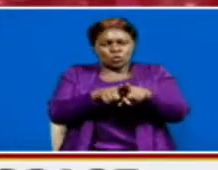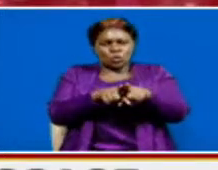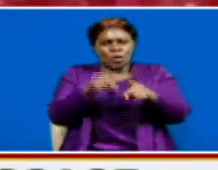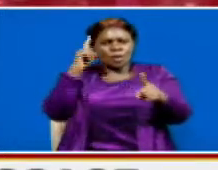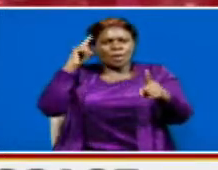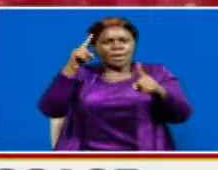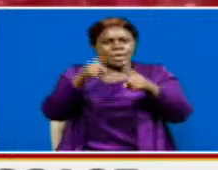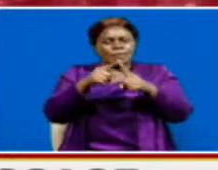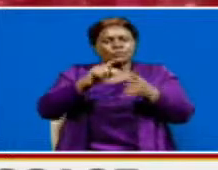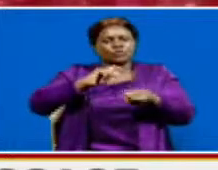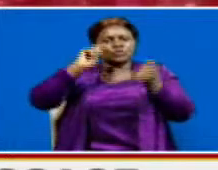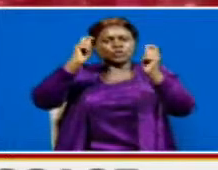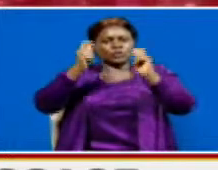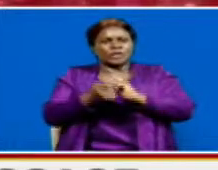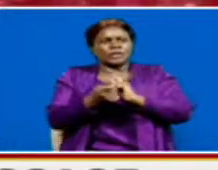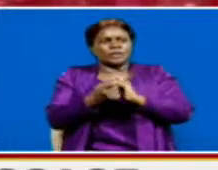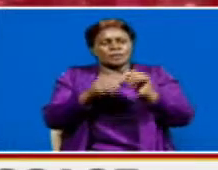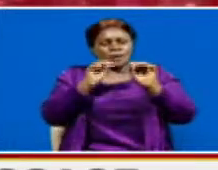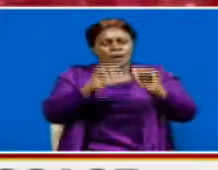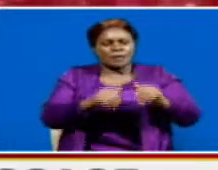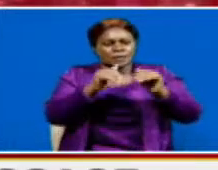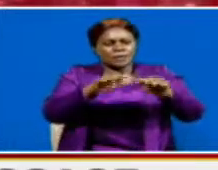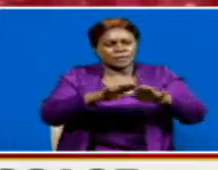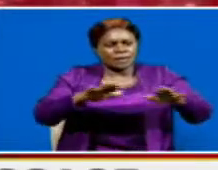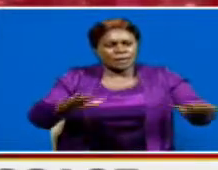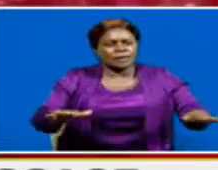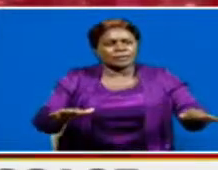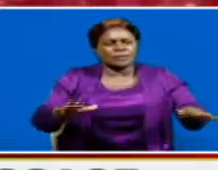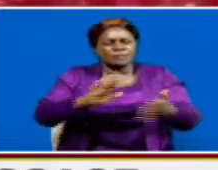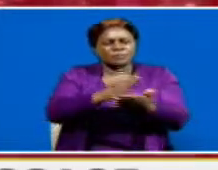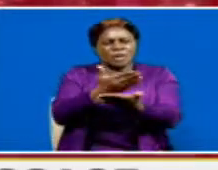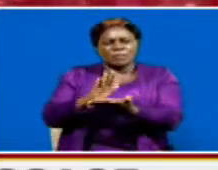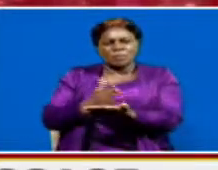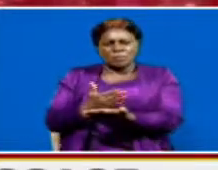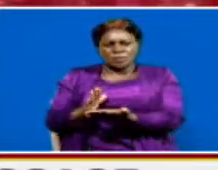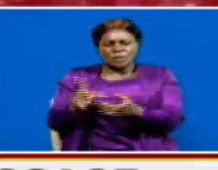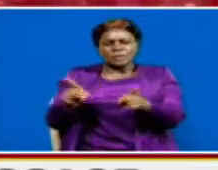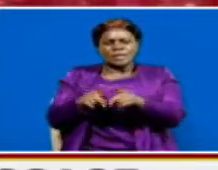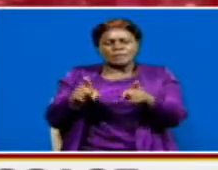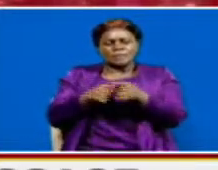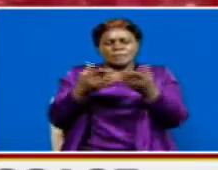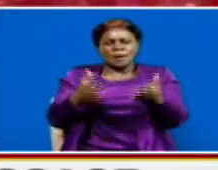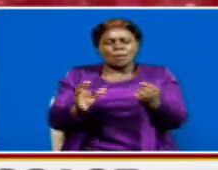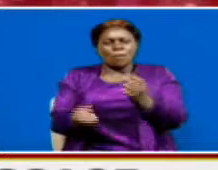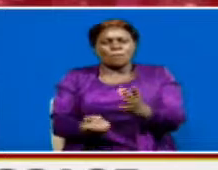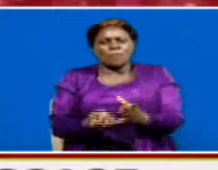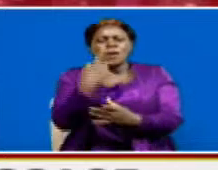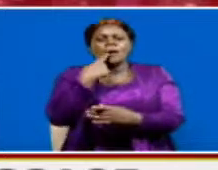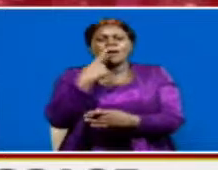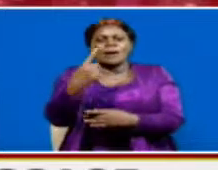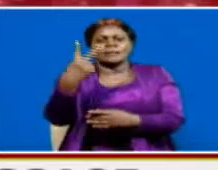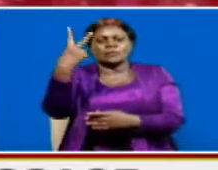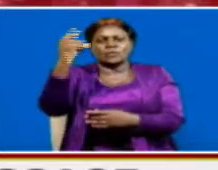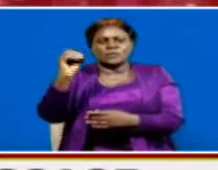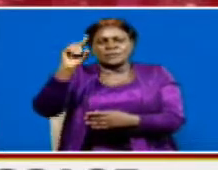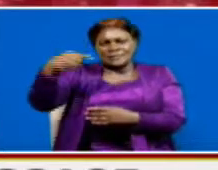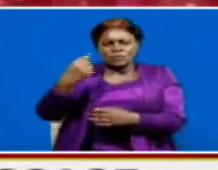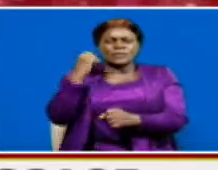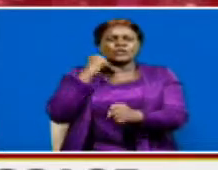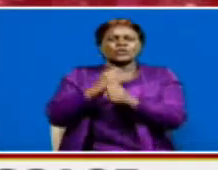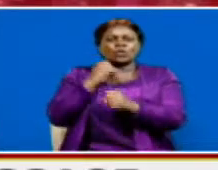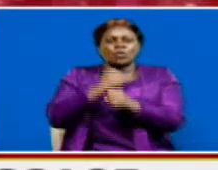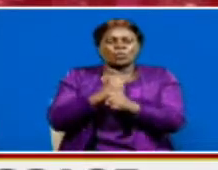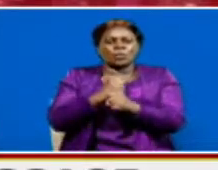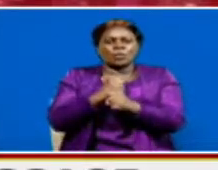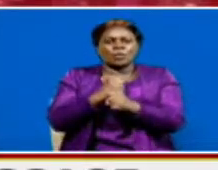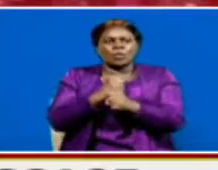to reverse agricultural land fragmentation and has already created 120,000 jobs